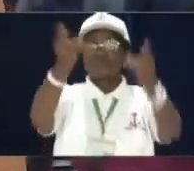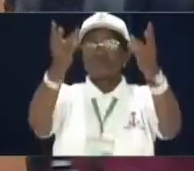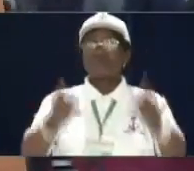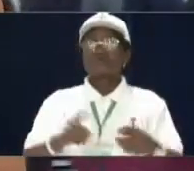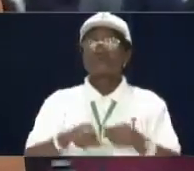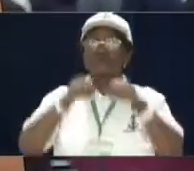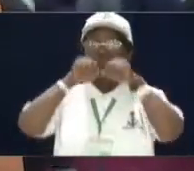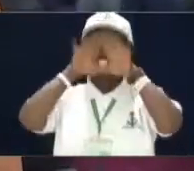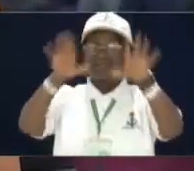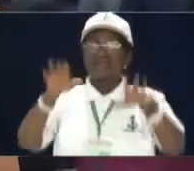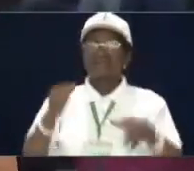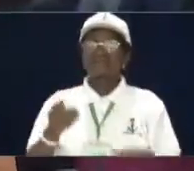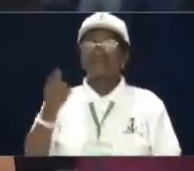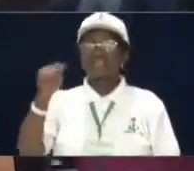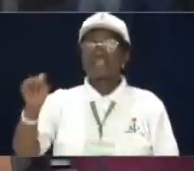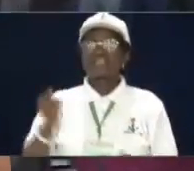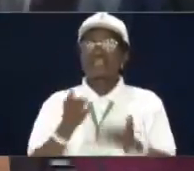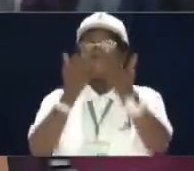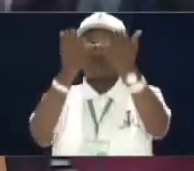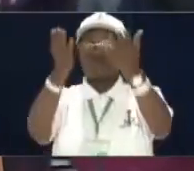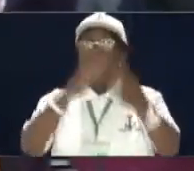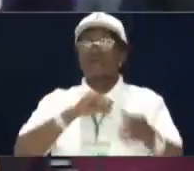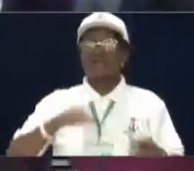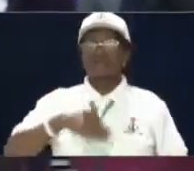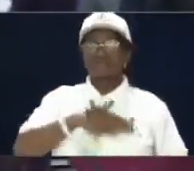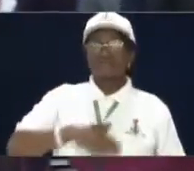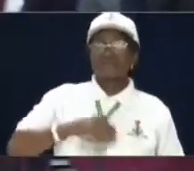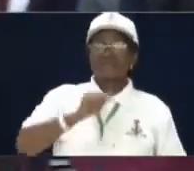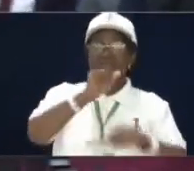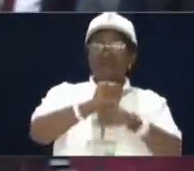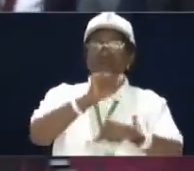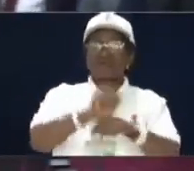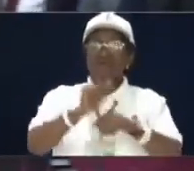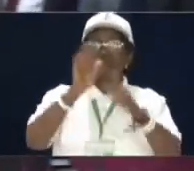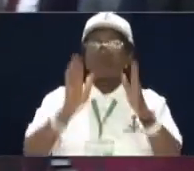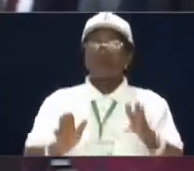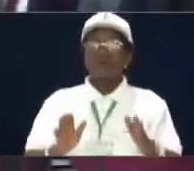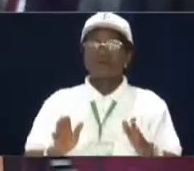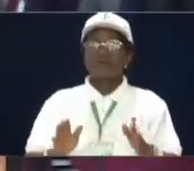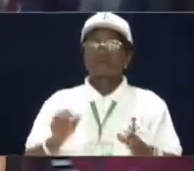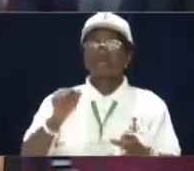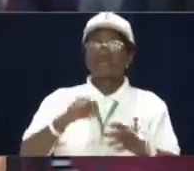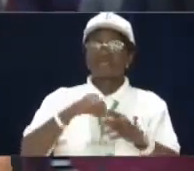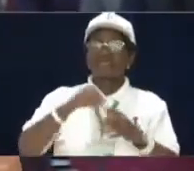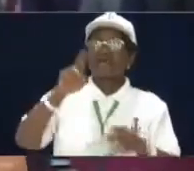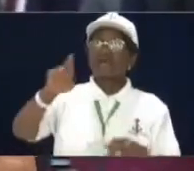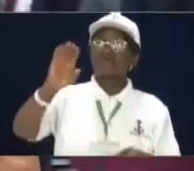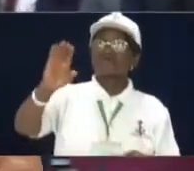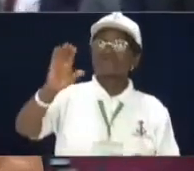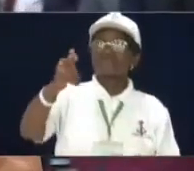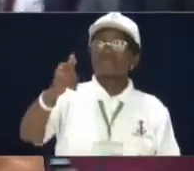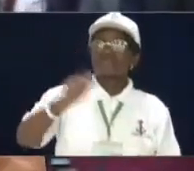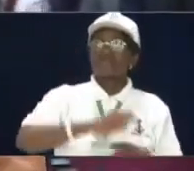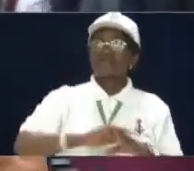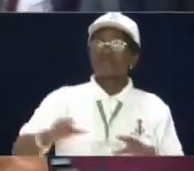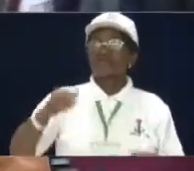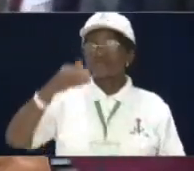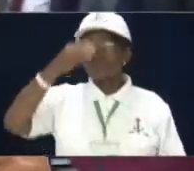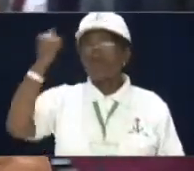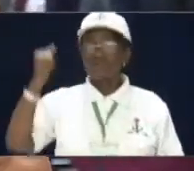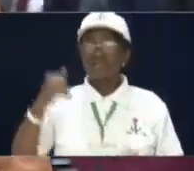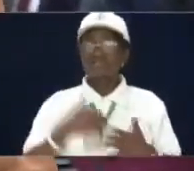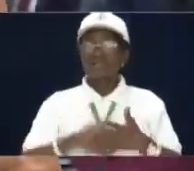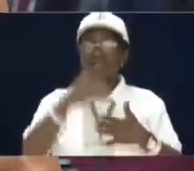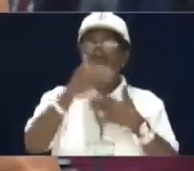offering. And please, workers in the Redemptive Sanctuary of God, don't forget that next